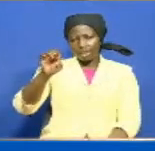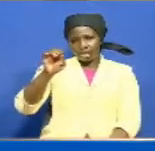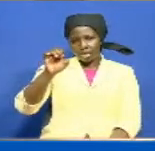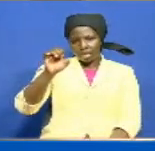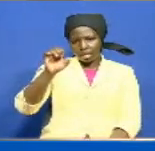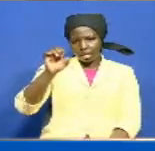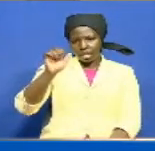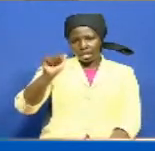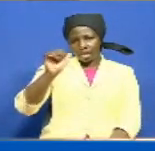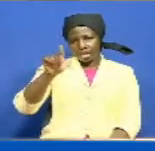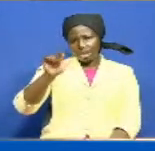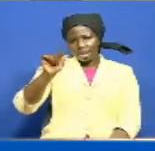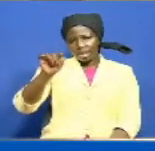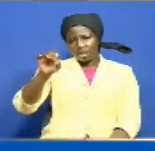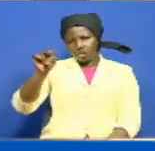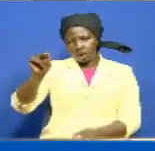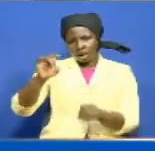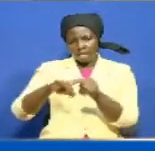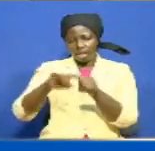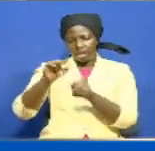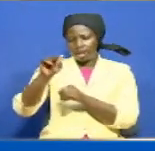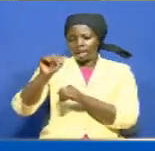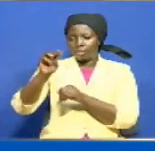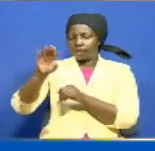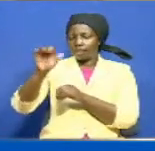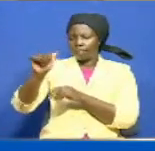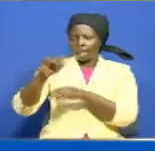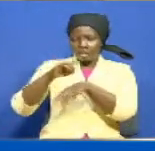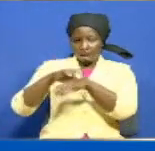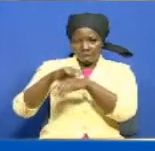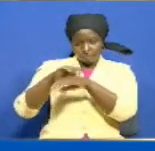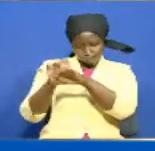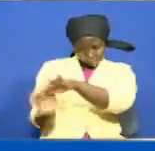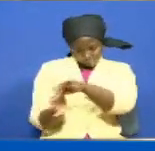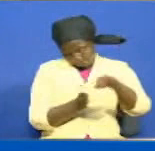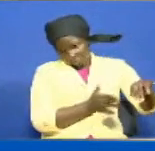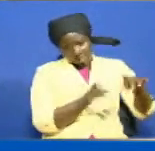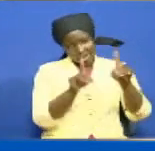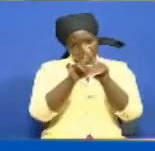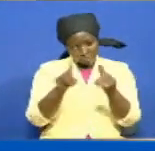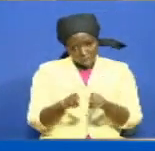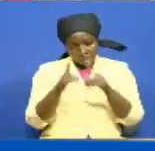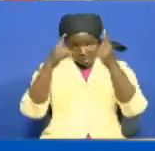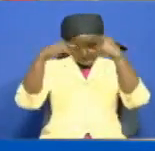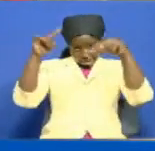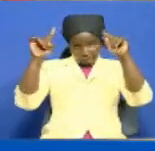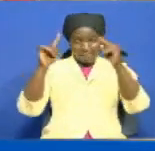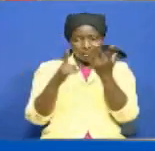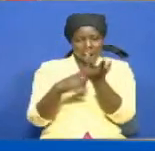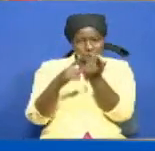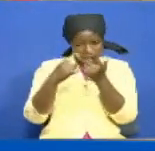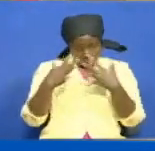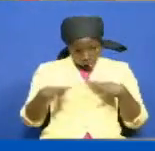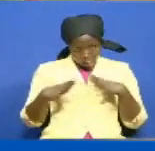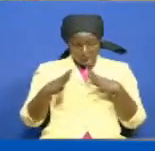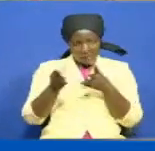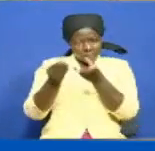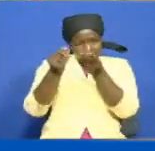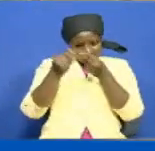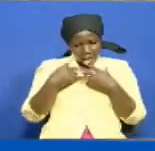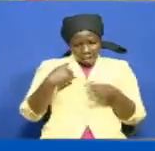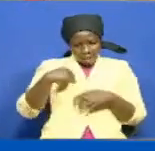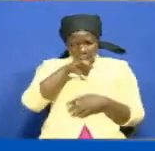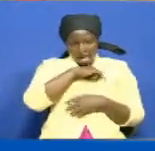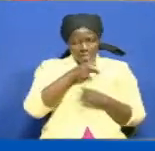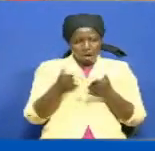Apart from these gadgets, the success in the census has also put us in a position to offer technical transfer to our